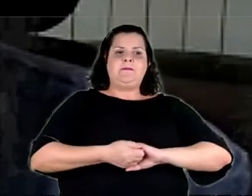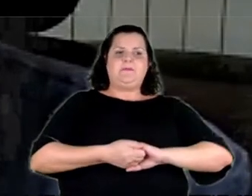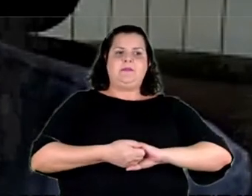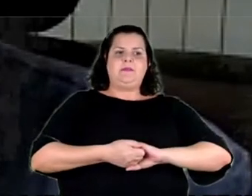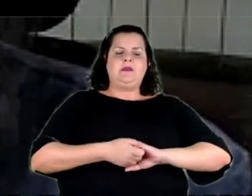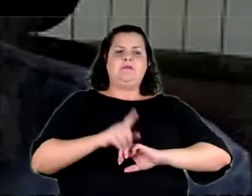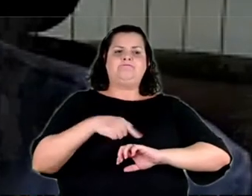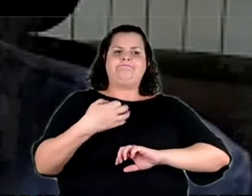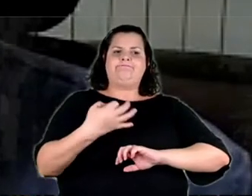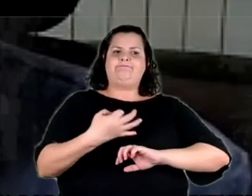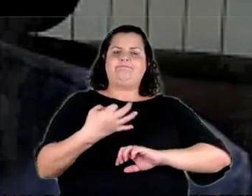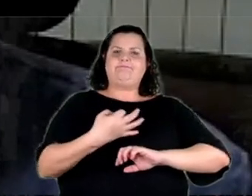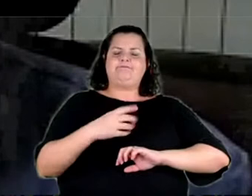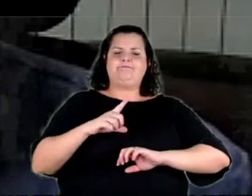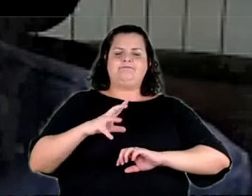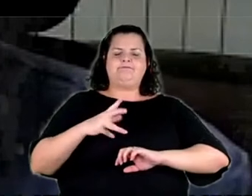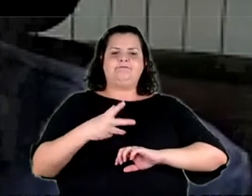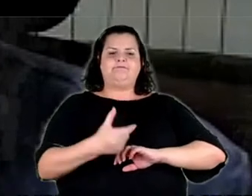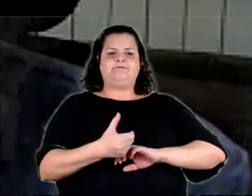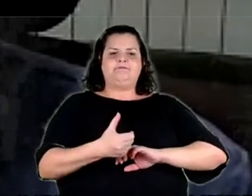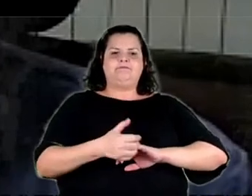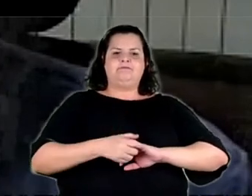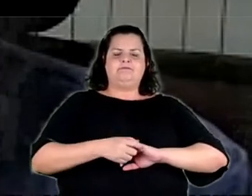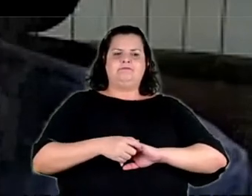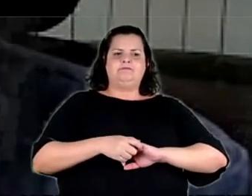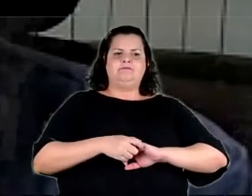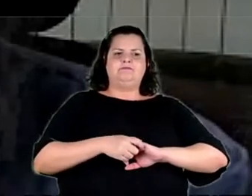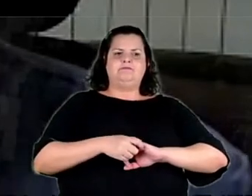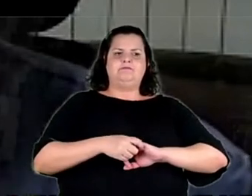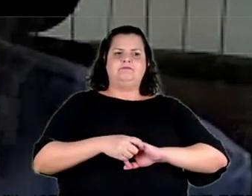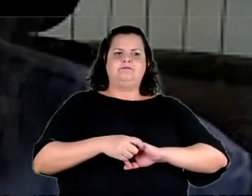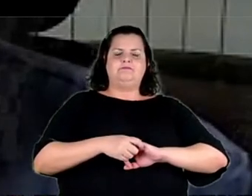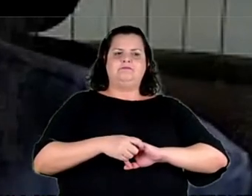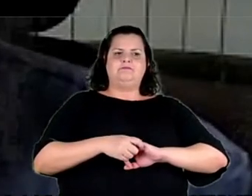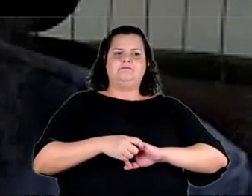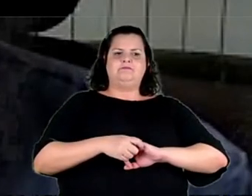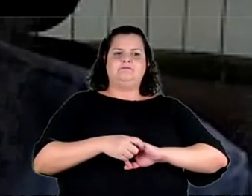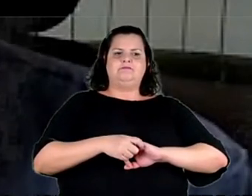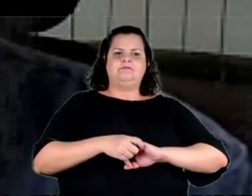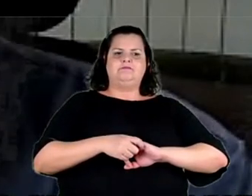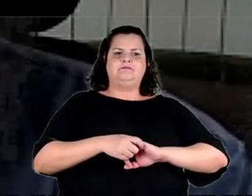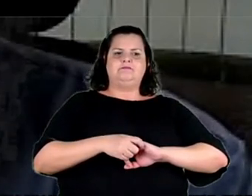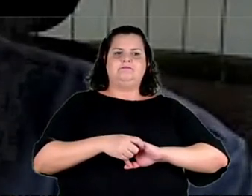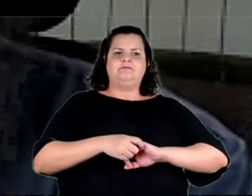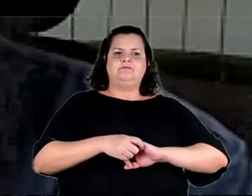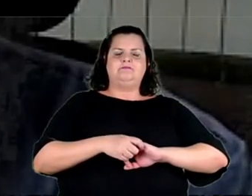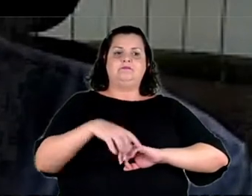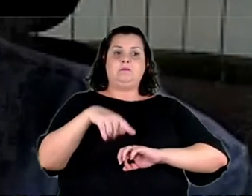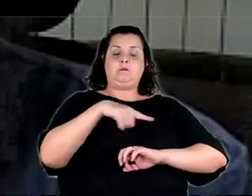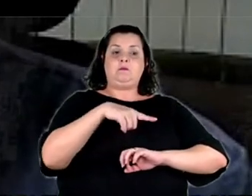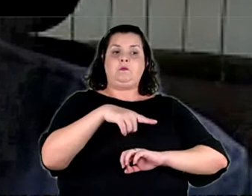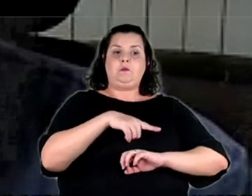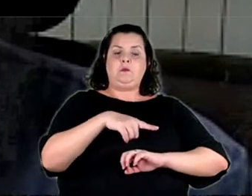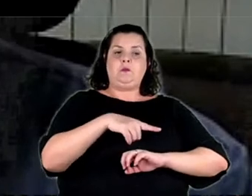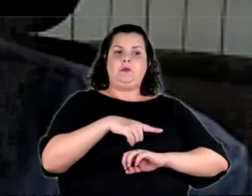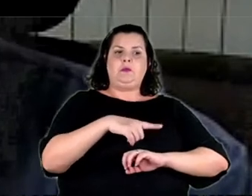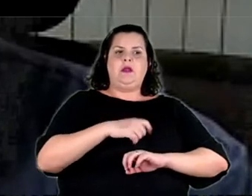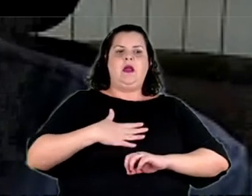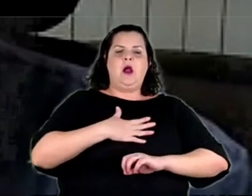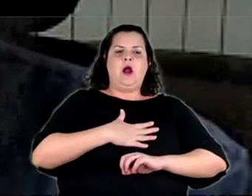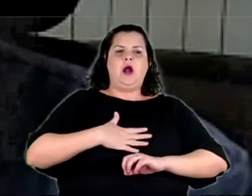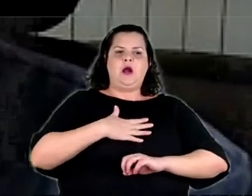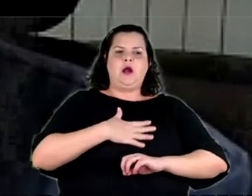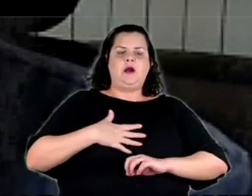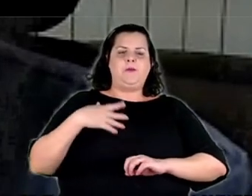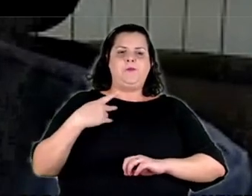an experience of insomnia. I wasn't able to sleep through the